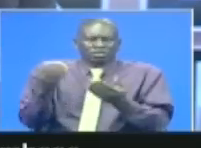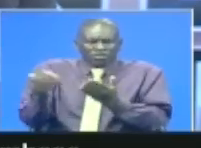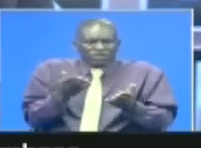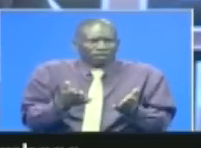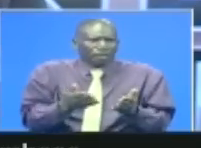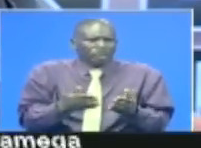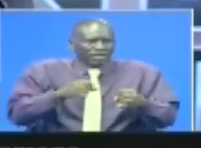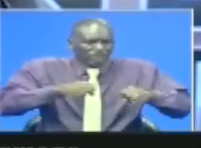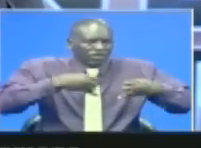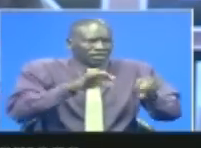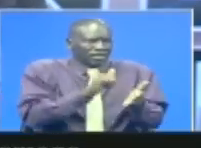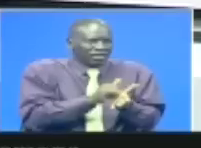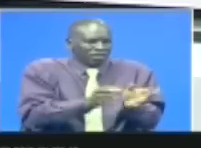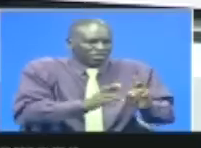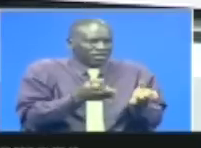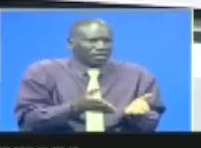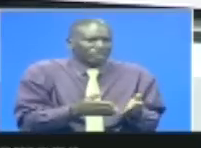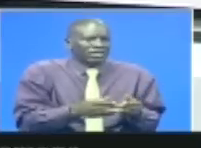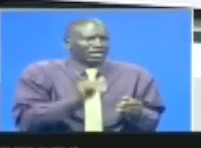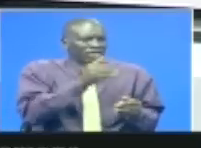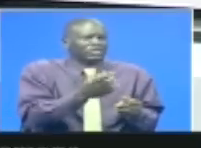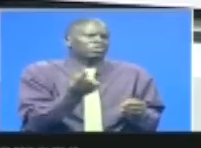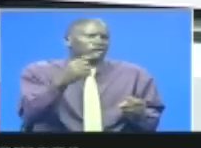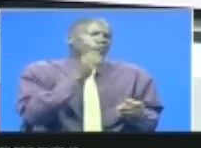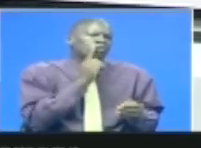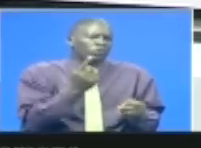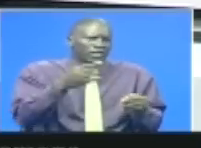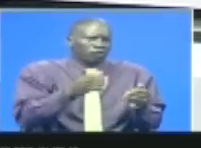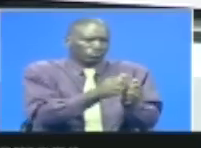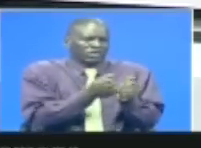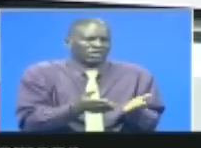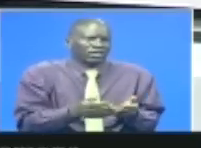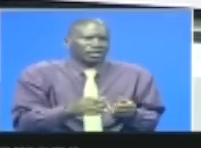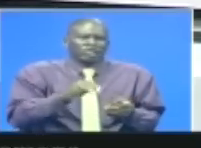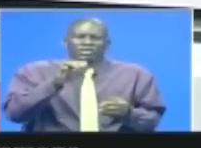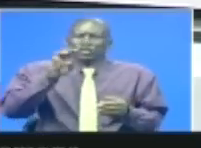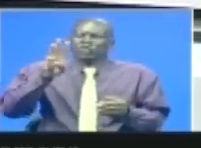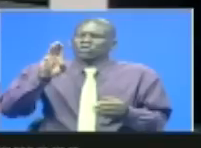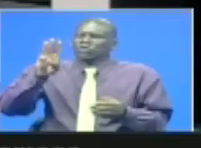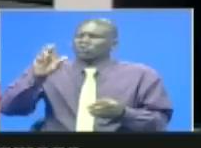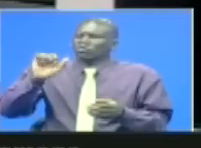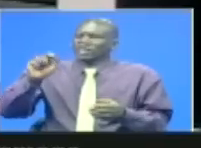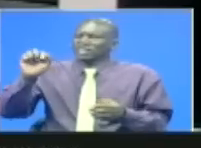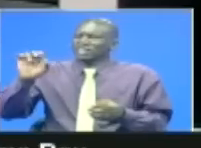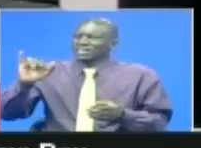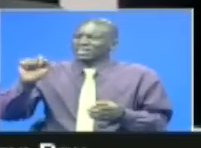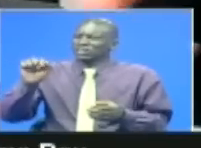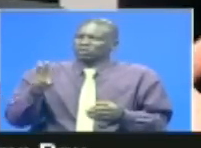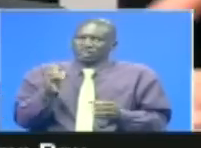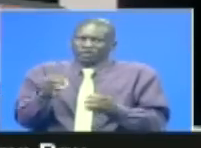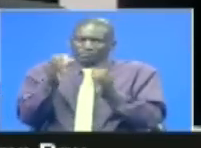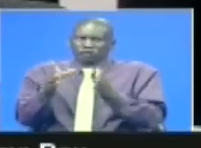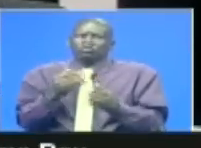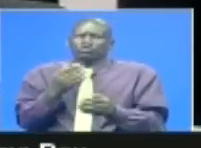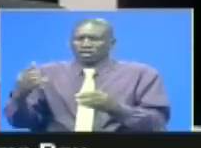we try that? Yes, I'm ready here. Can you ask him to come tomorrow? We'll come here together. All right, Ferdinand Waititu, if you're watching, if somebody's watching and his team would love to have you come and sit